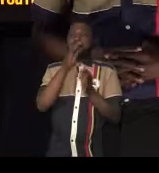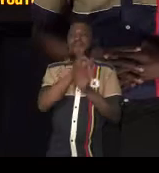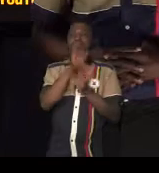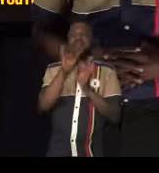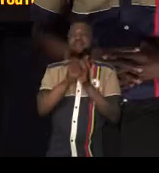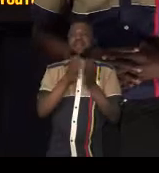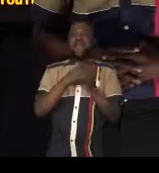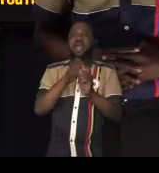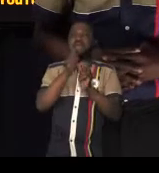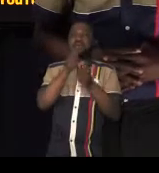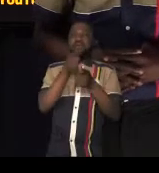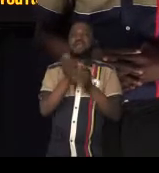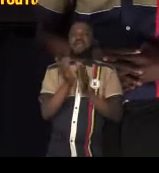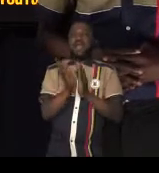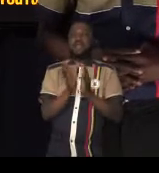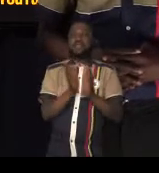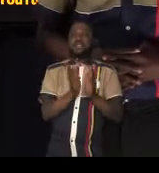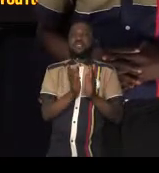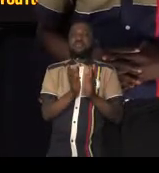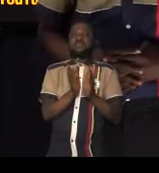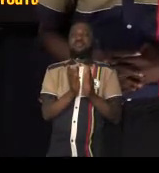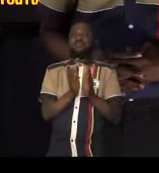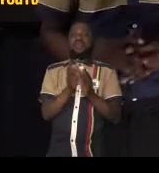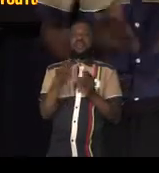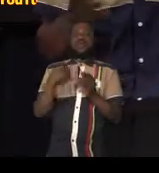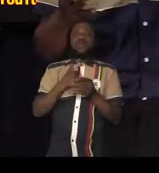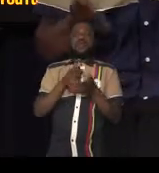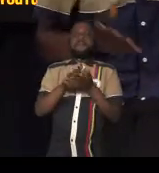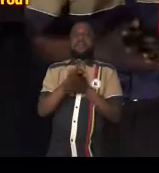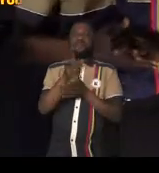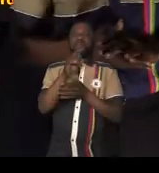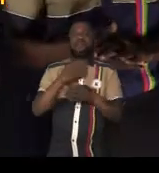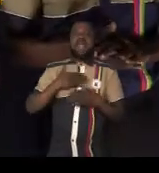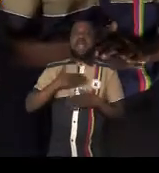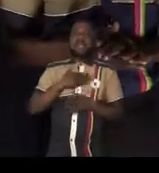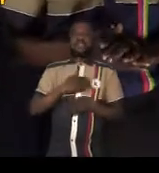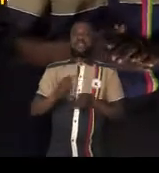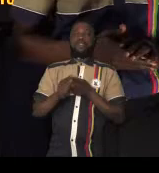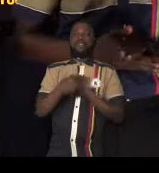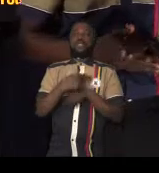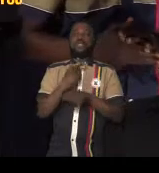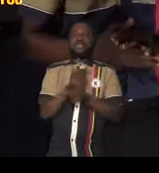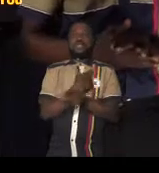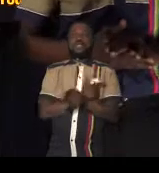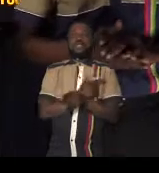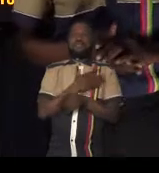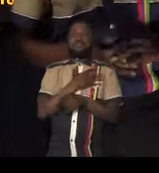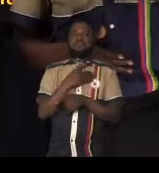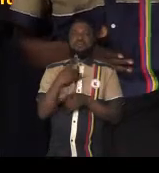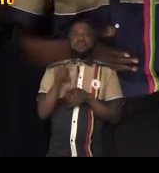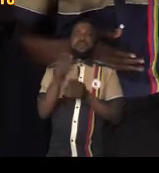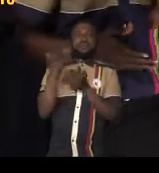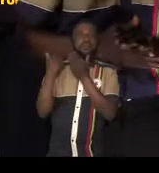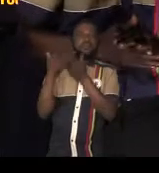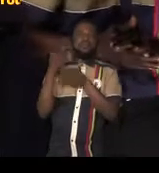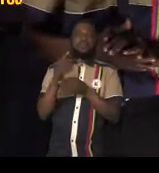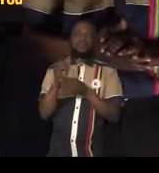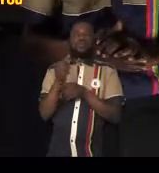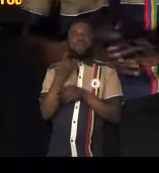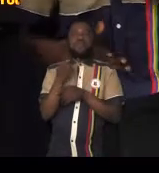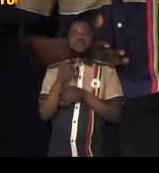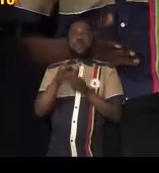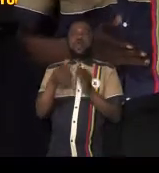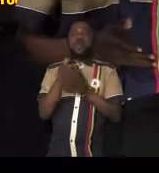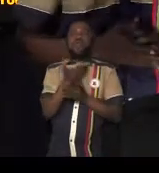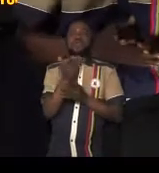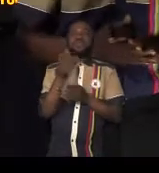can be identified and rewarded accordingly. We believe you enjoyed today's lessons and the previous